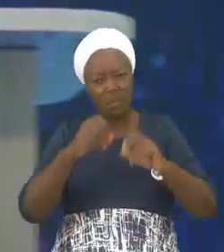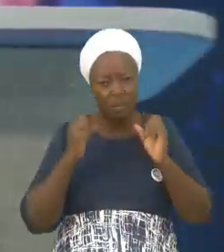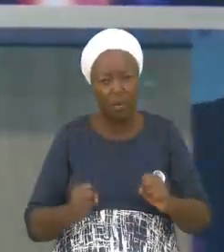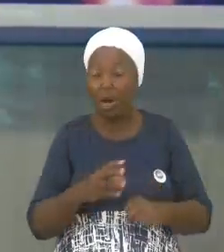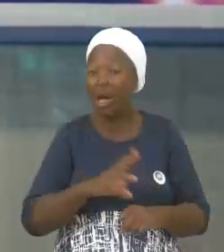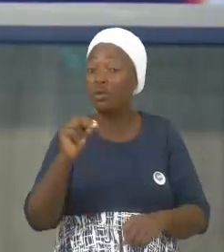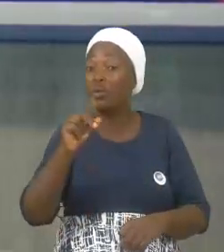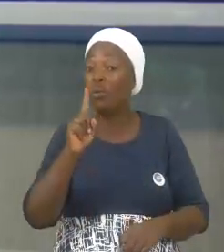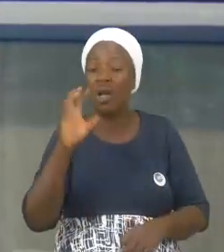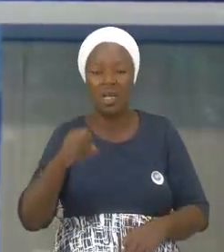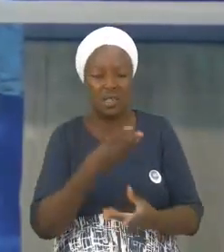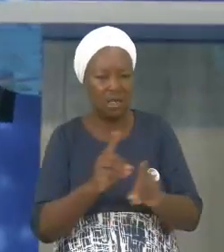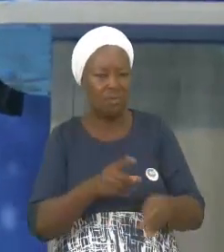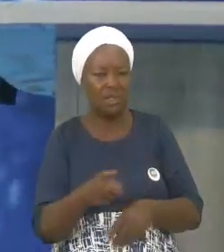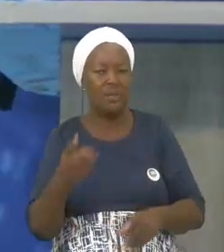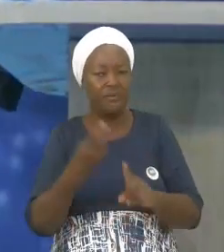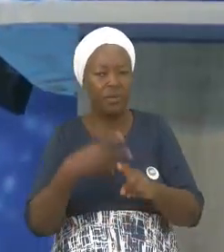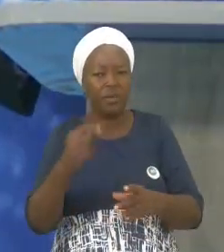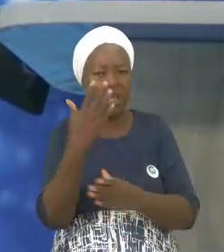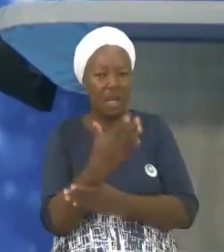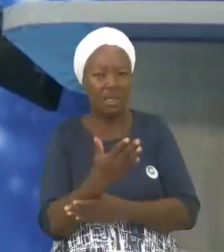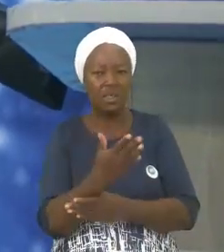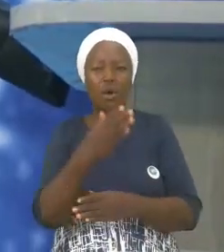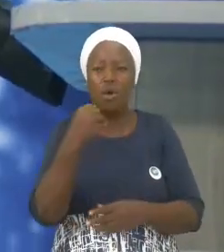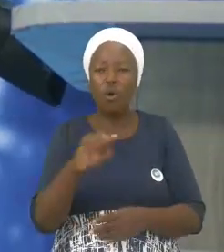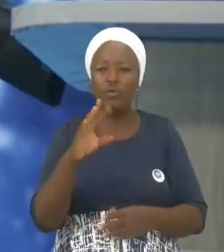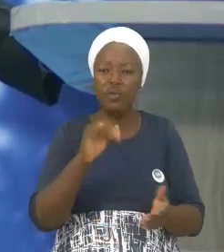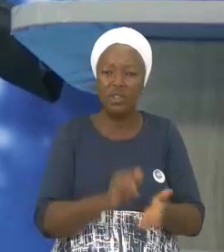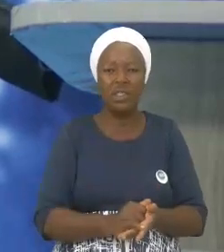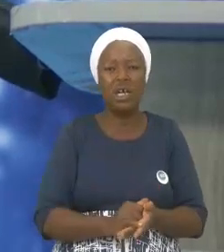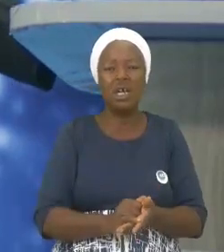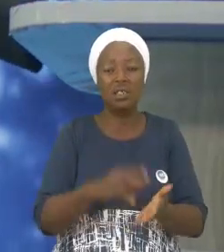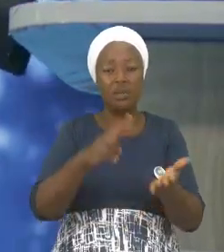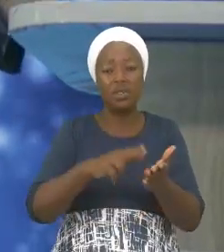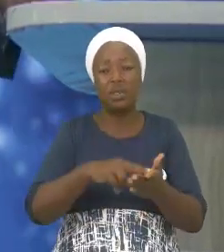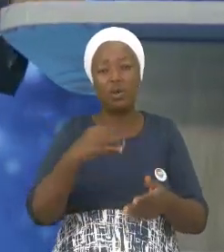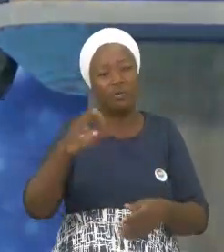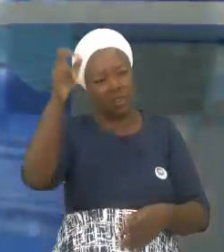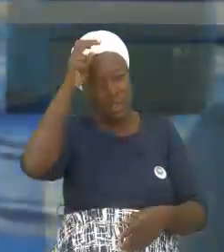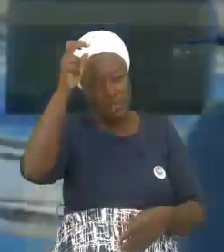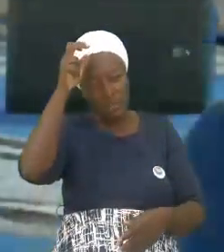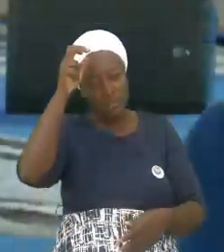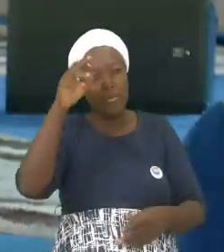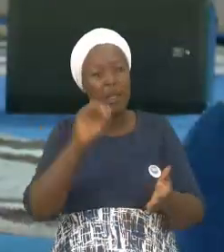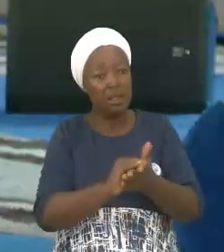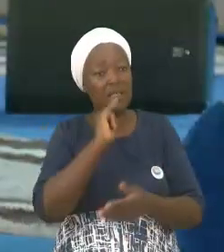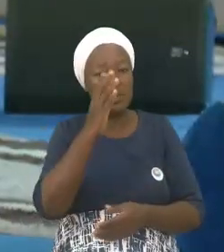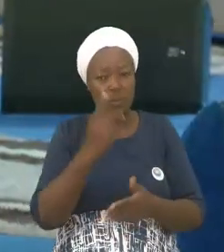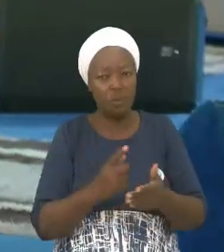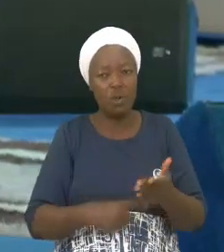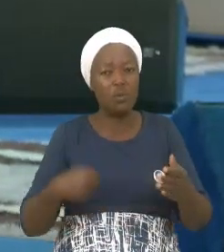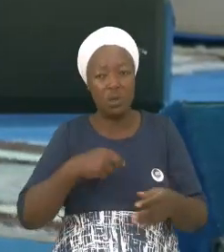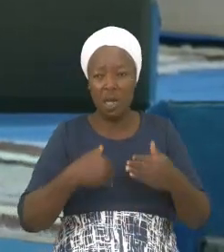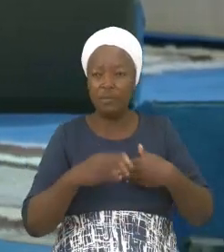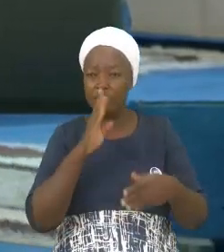could deliver them from the hand of that representative of Satan. That's what we have been. And